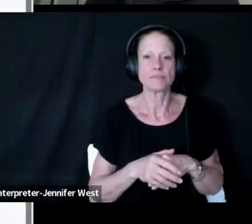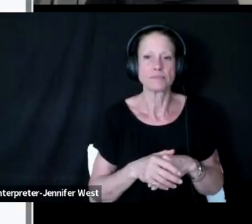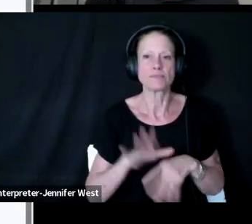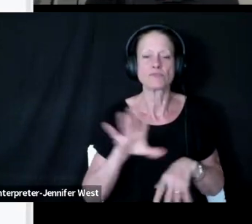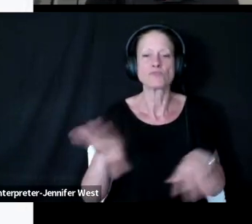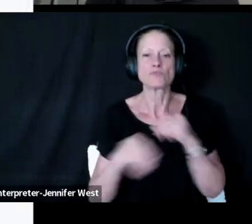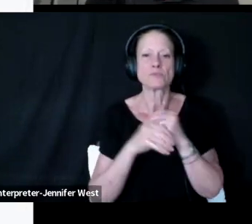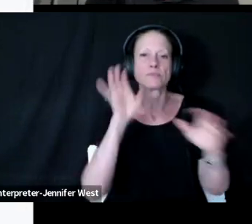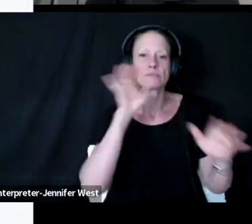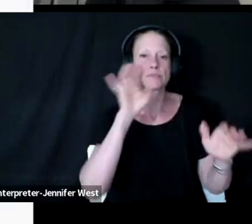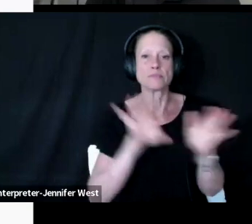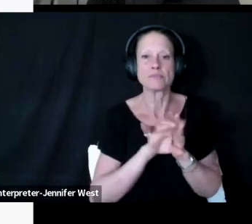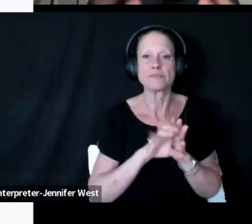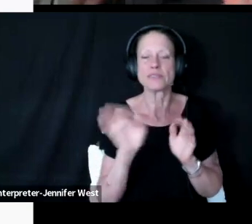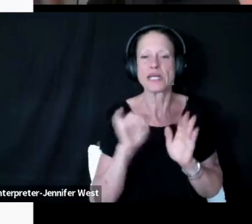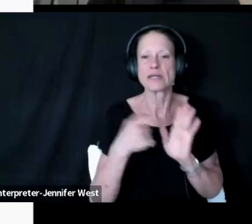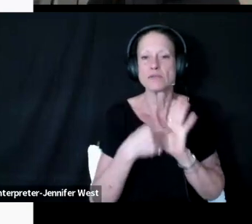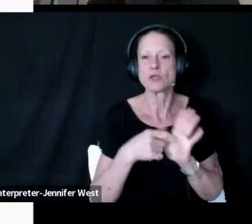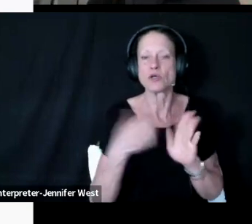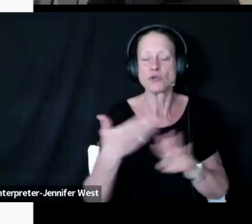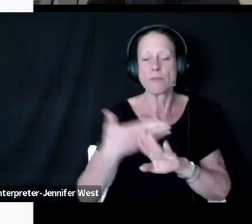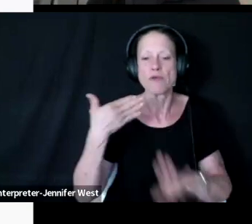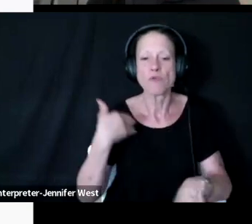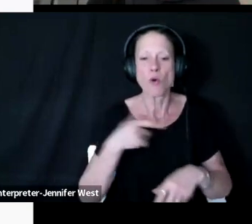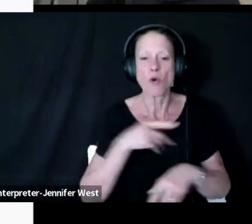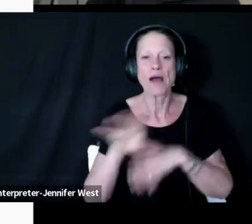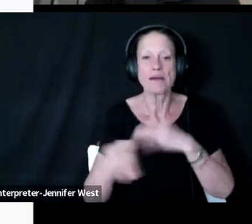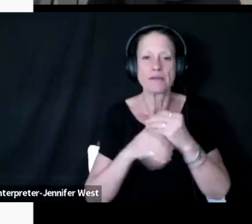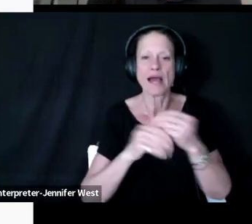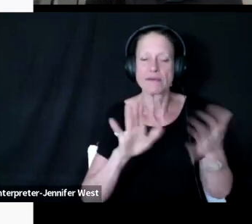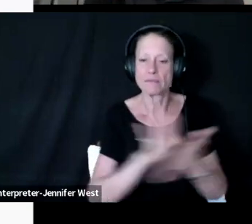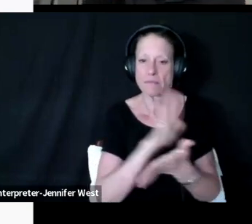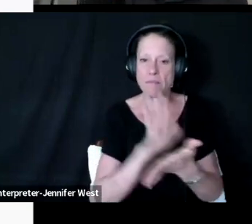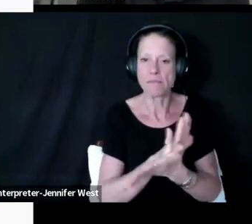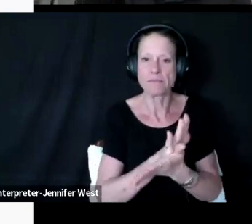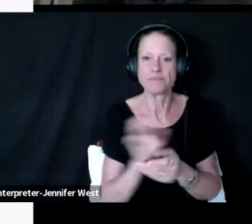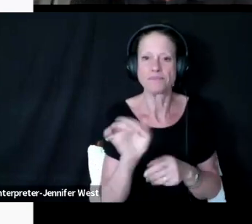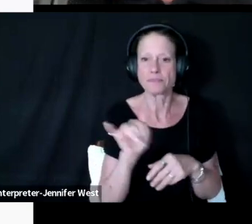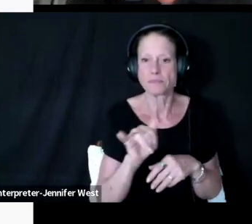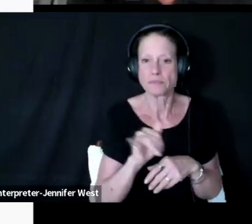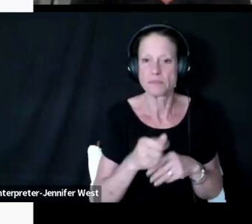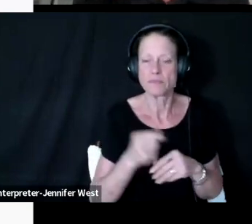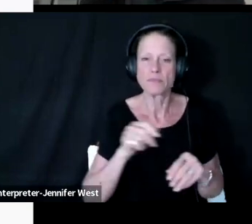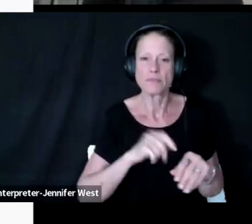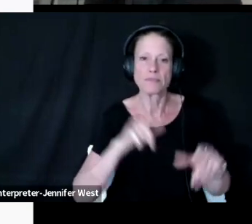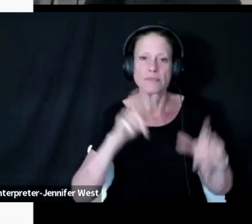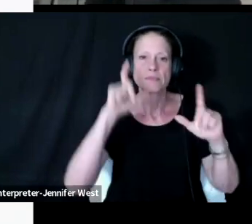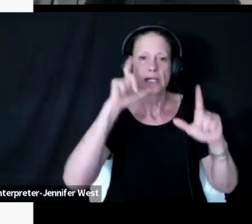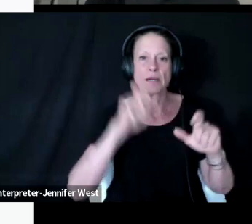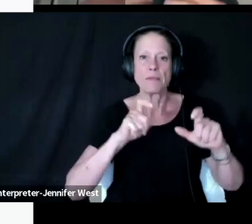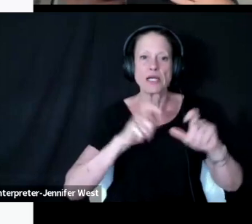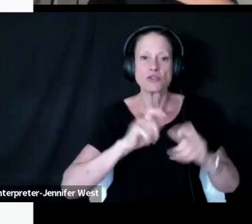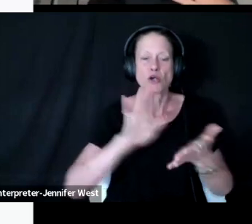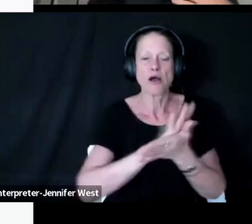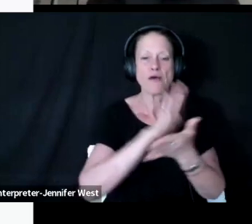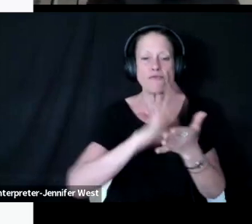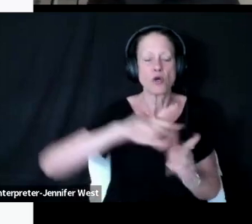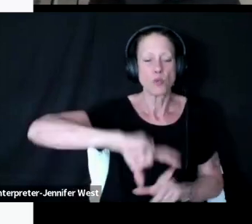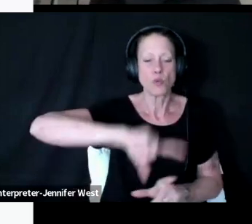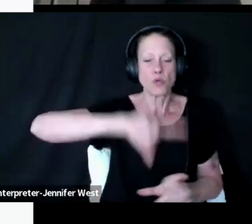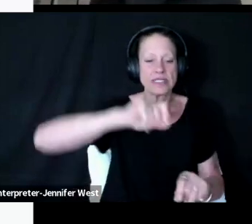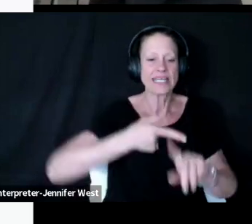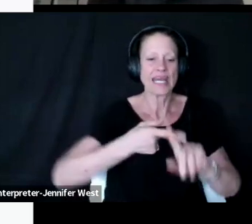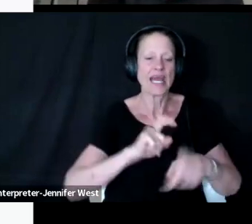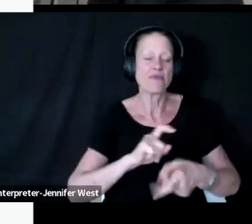a photo like I showed you. You can also add a document on there. So if you wanted to take a picture of a receipt, or